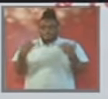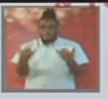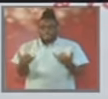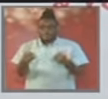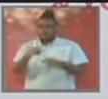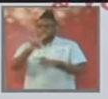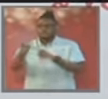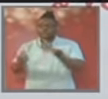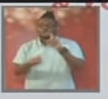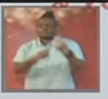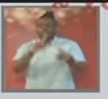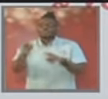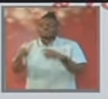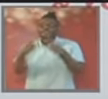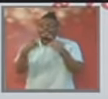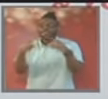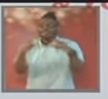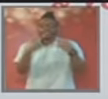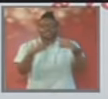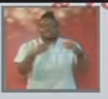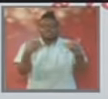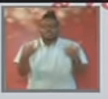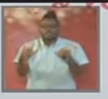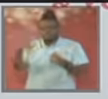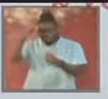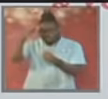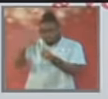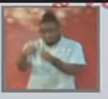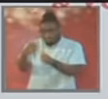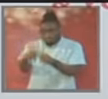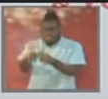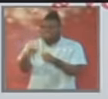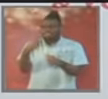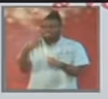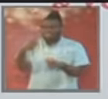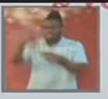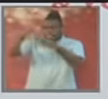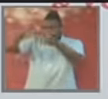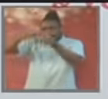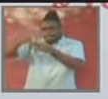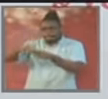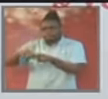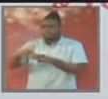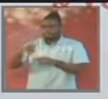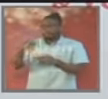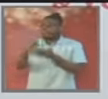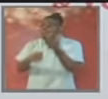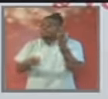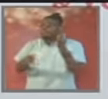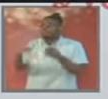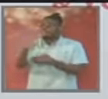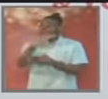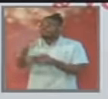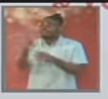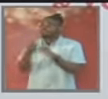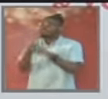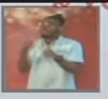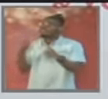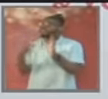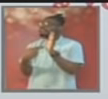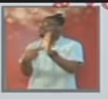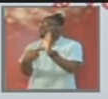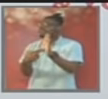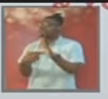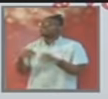of the conference. Media representatives, please indicate your name and the media house you represent before posing 2 brief